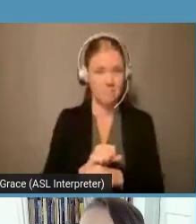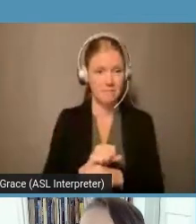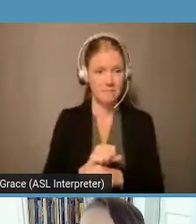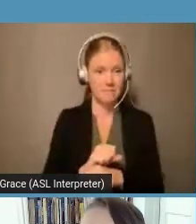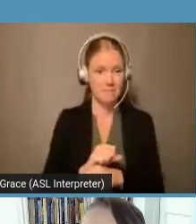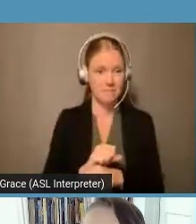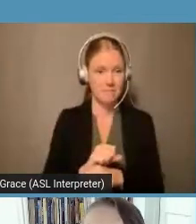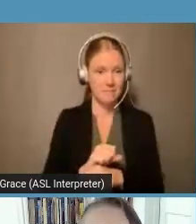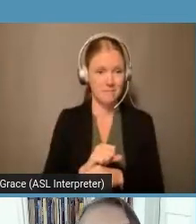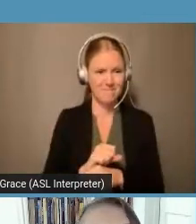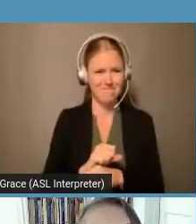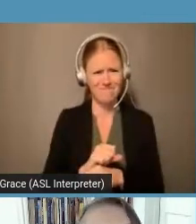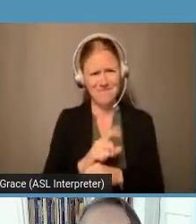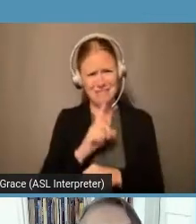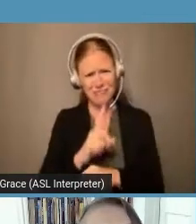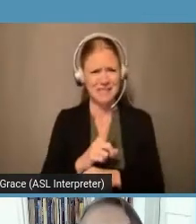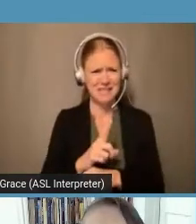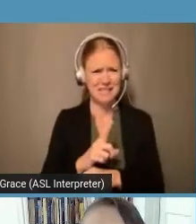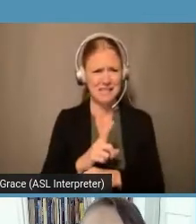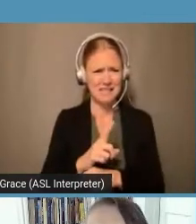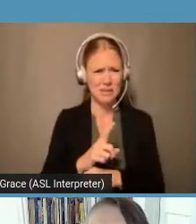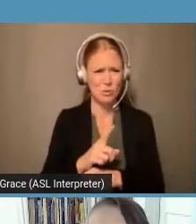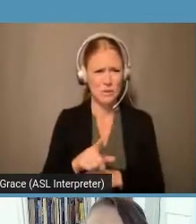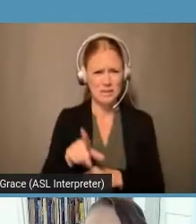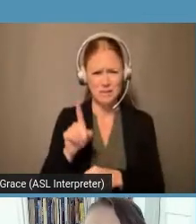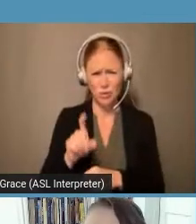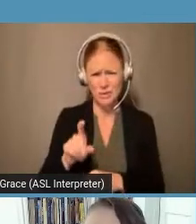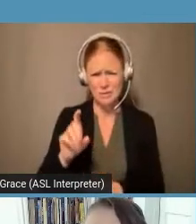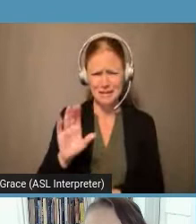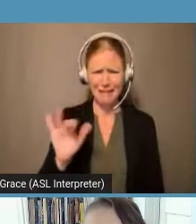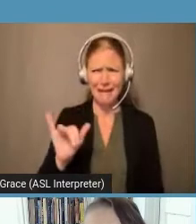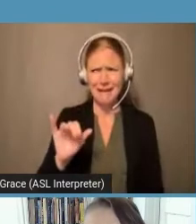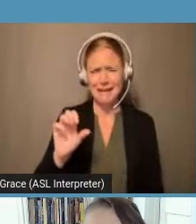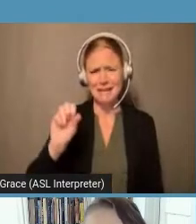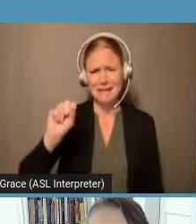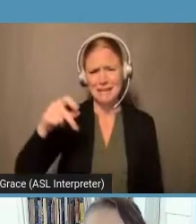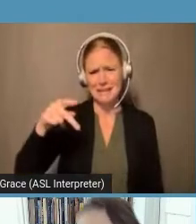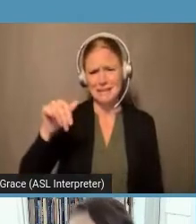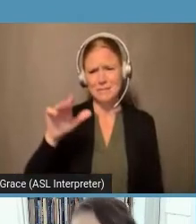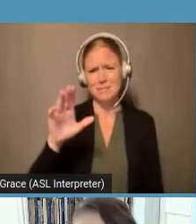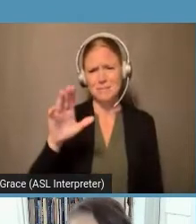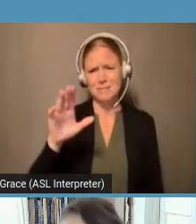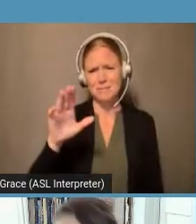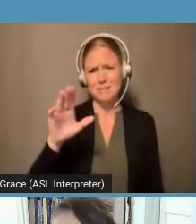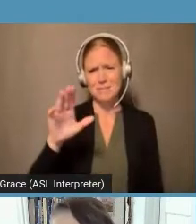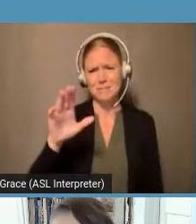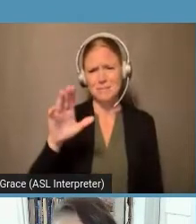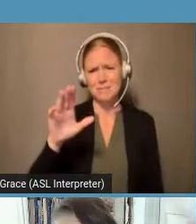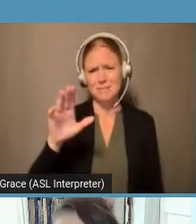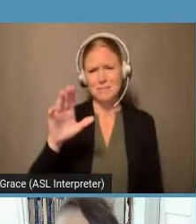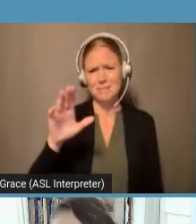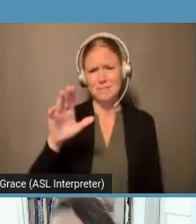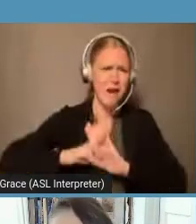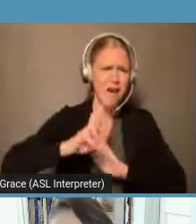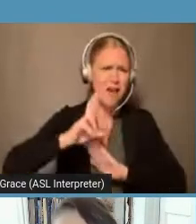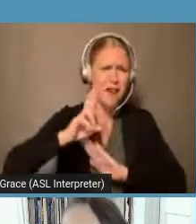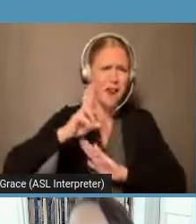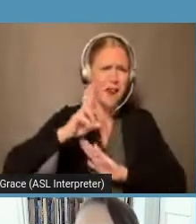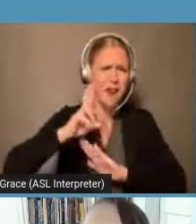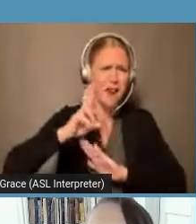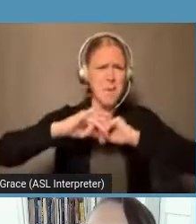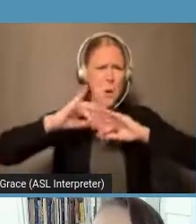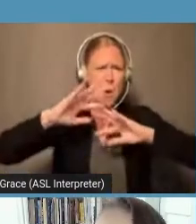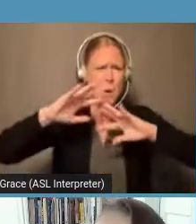intended to be sort of like a space experience, you know, shuttle launch, exciting